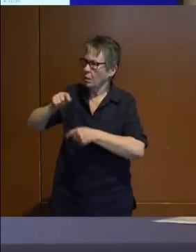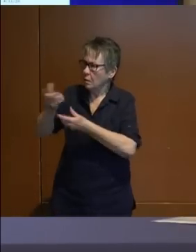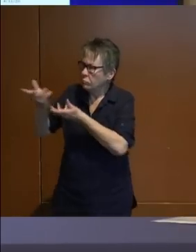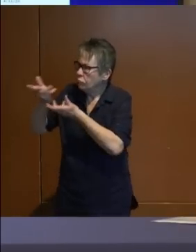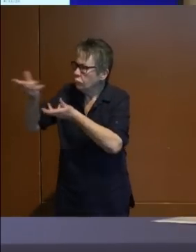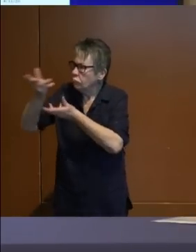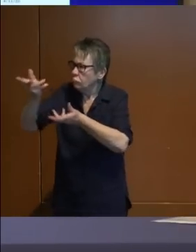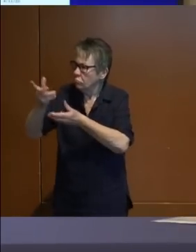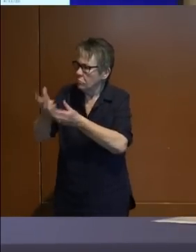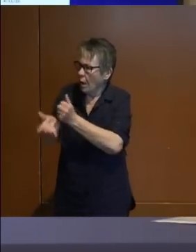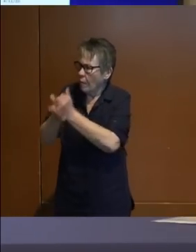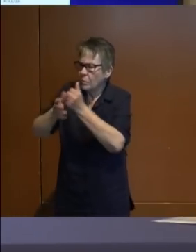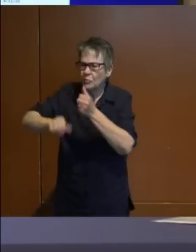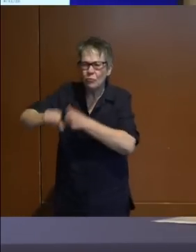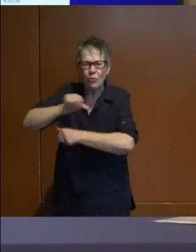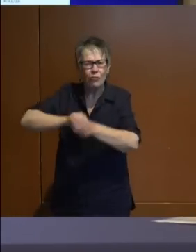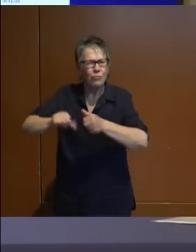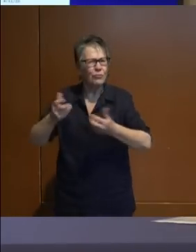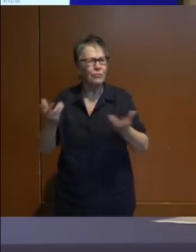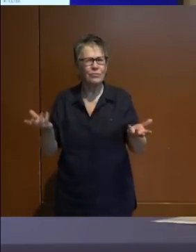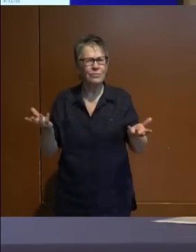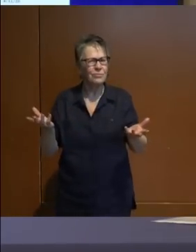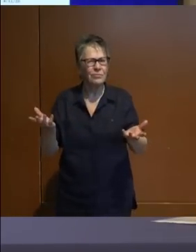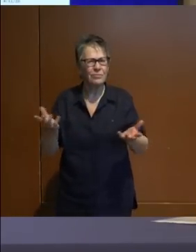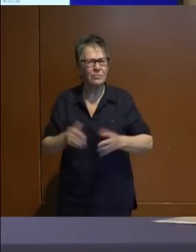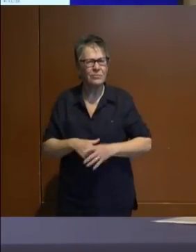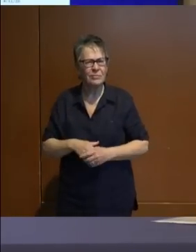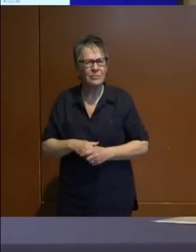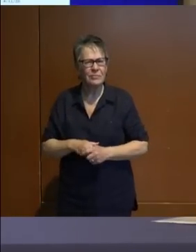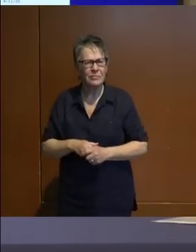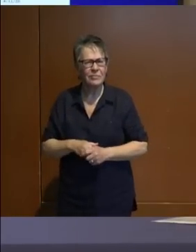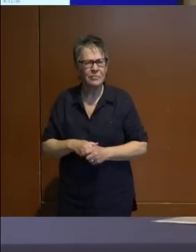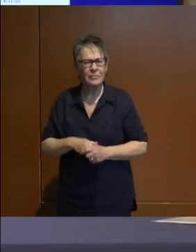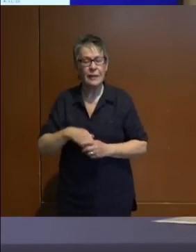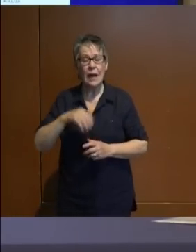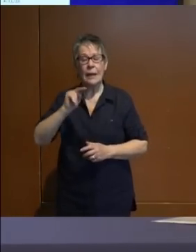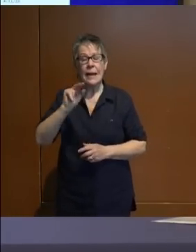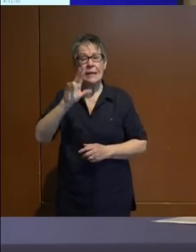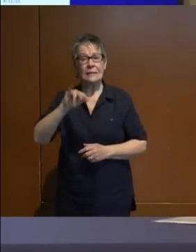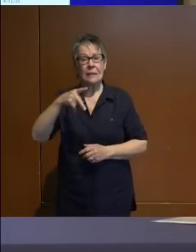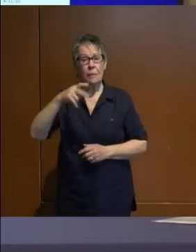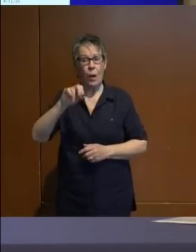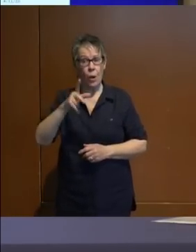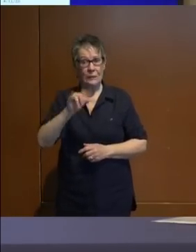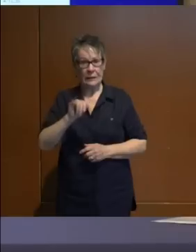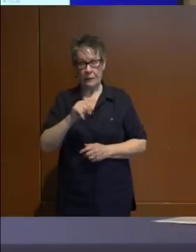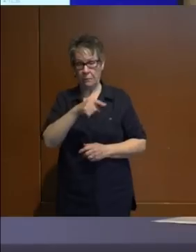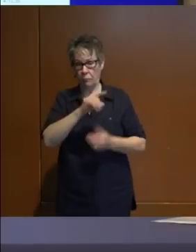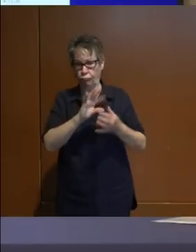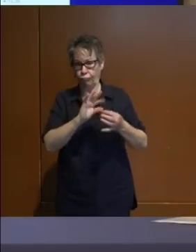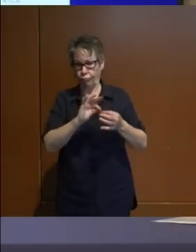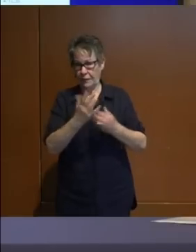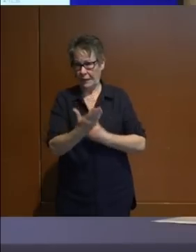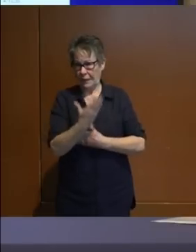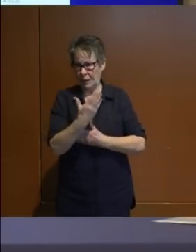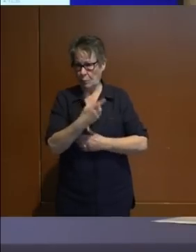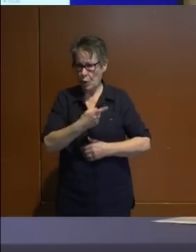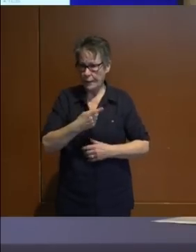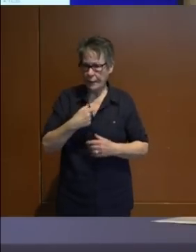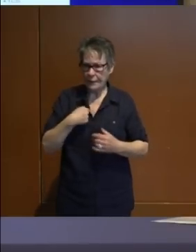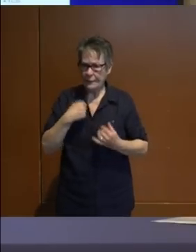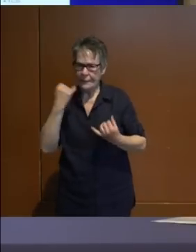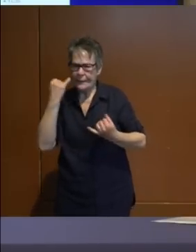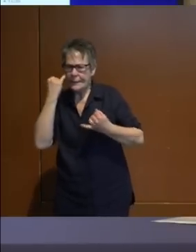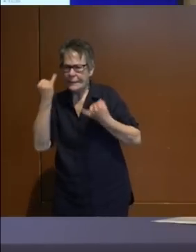I was on with Speaker Pelosi just before coming over here in terms of war gaming. Where do we go next in terms of the